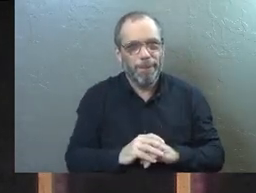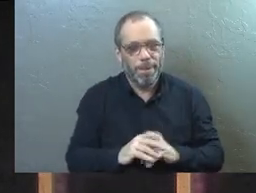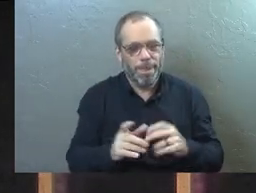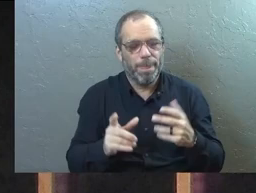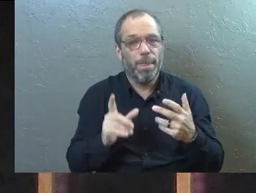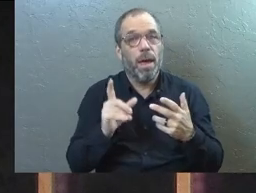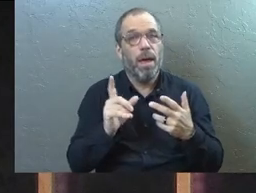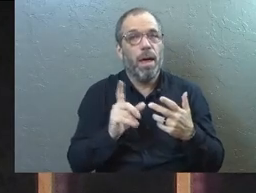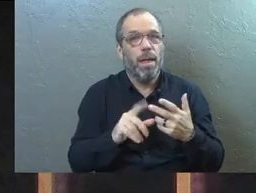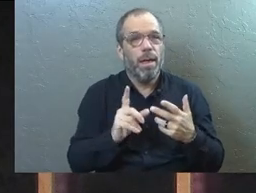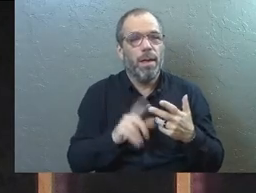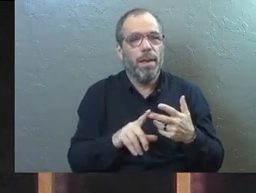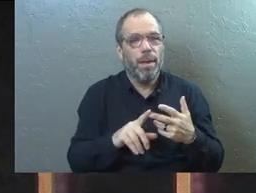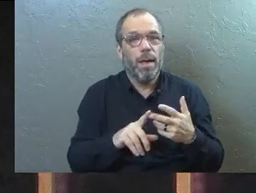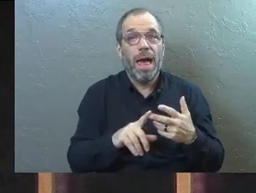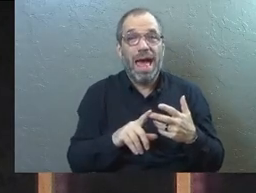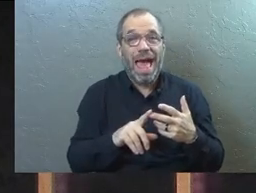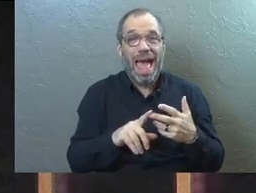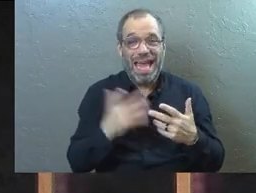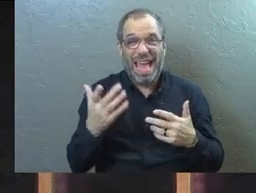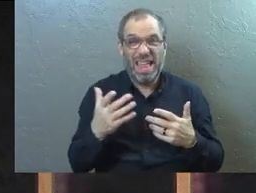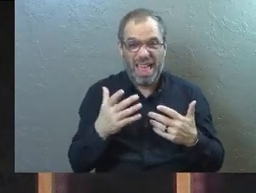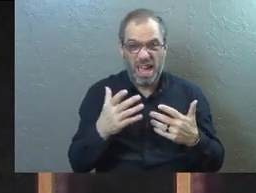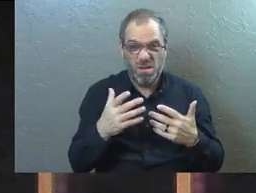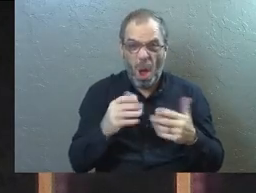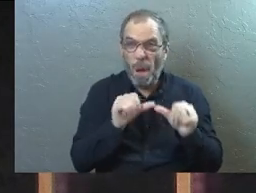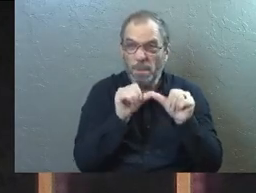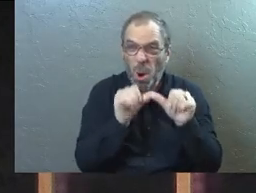Next thing we got to do is we got to take the power out of permanence.